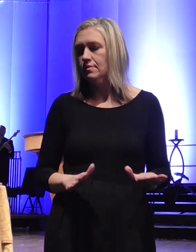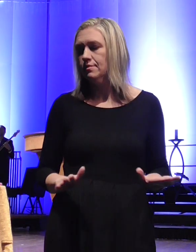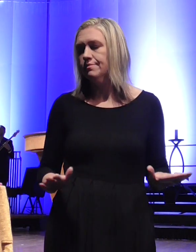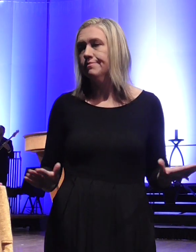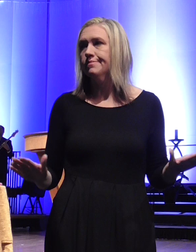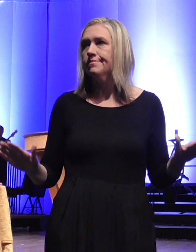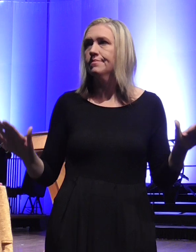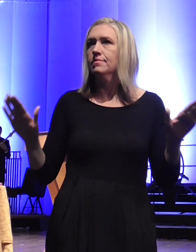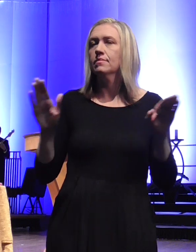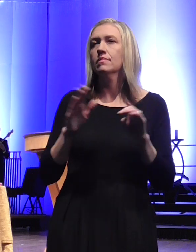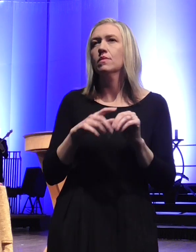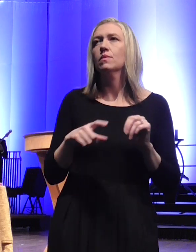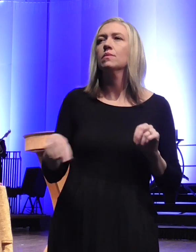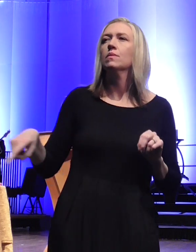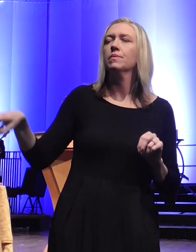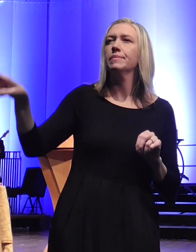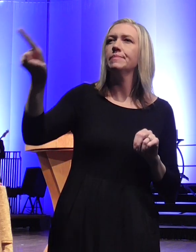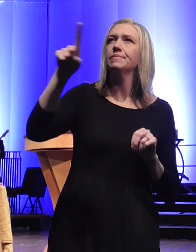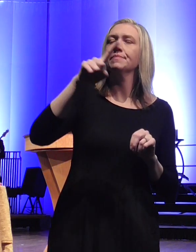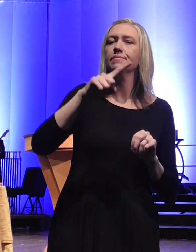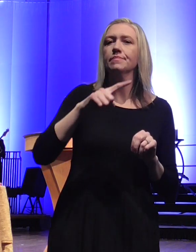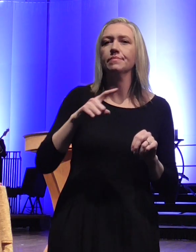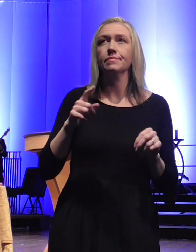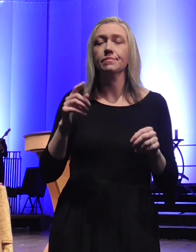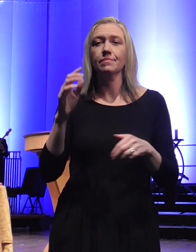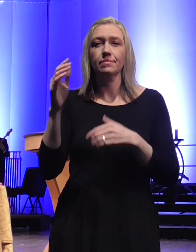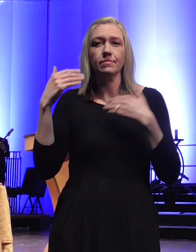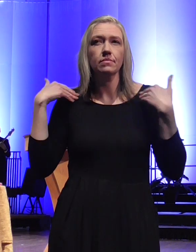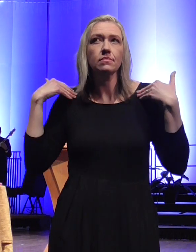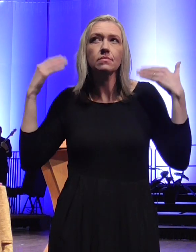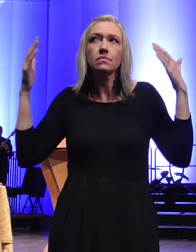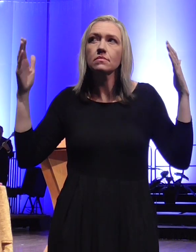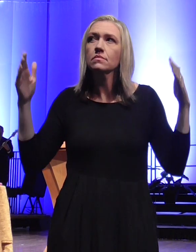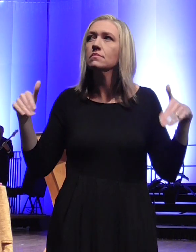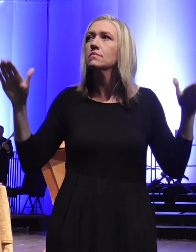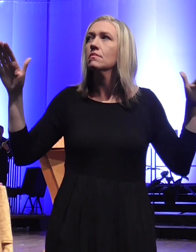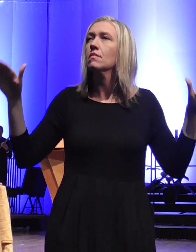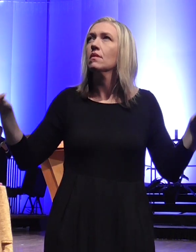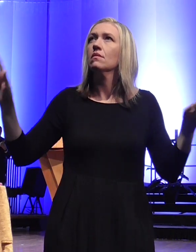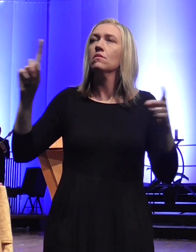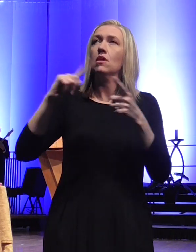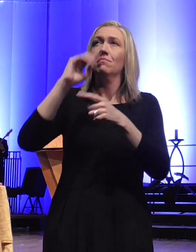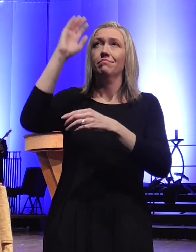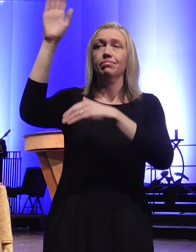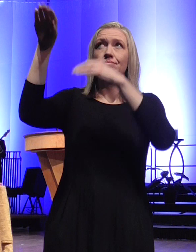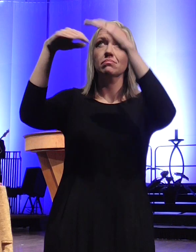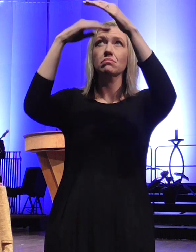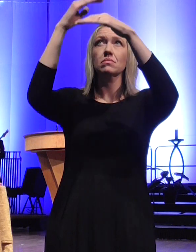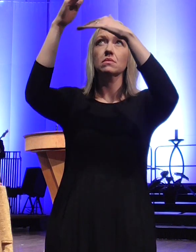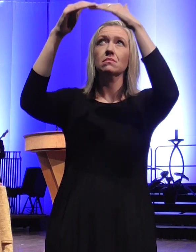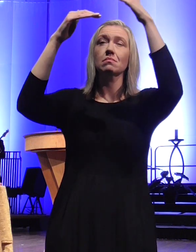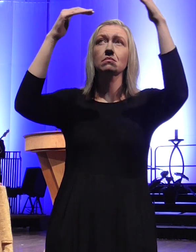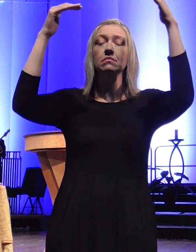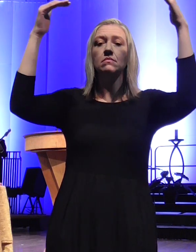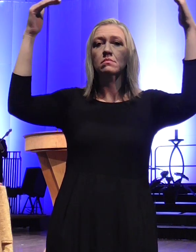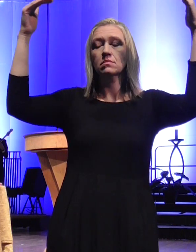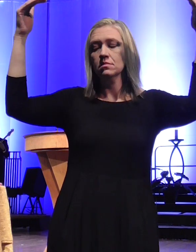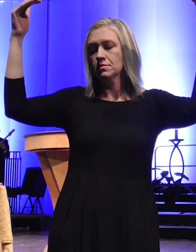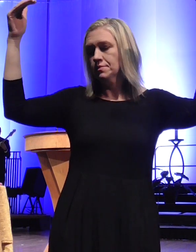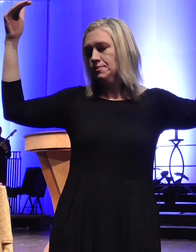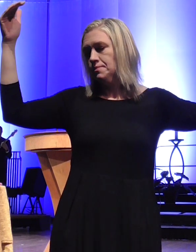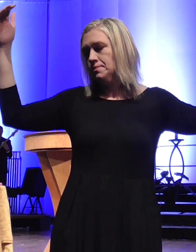Shalom Aleichem, Malachei Asharet, Malachei